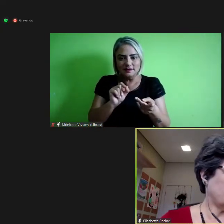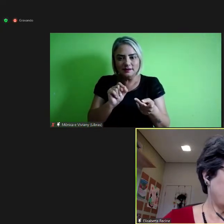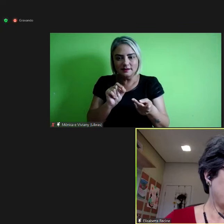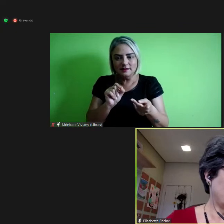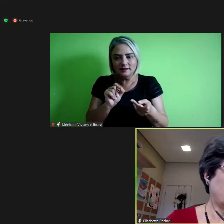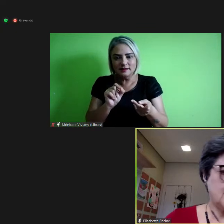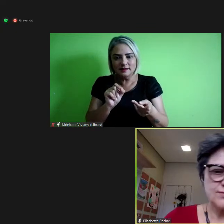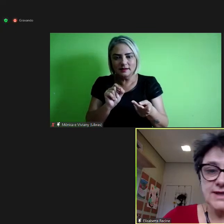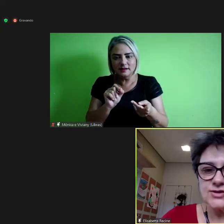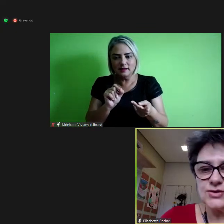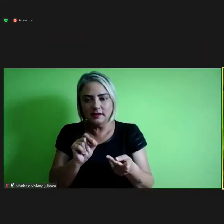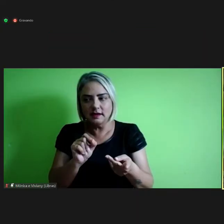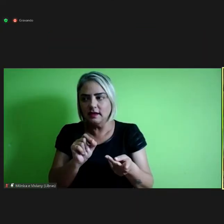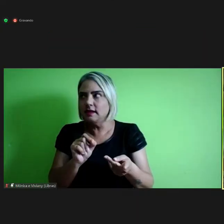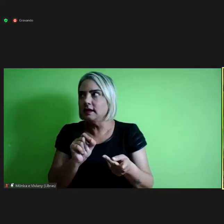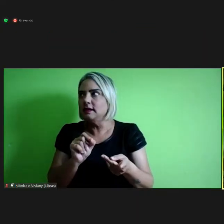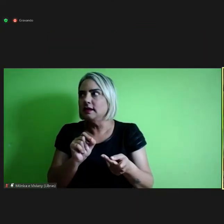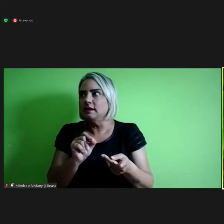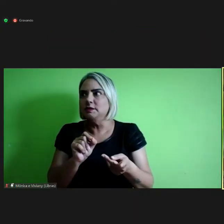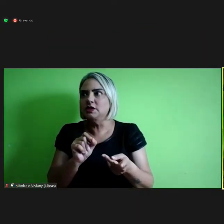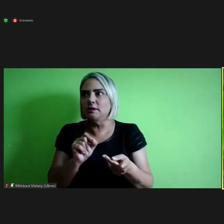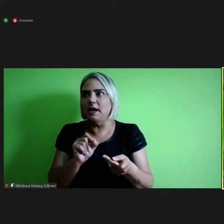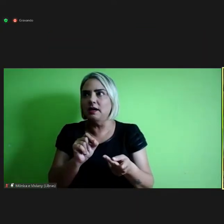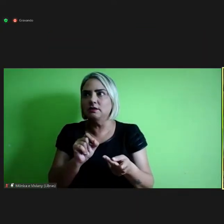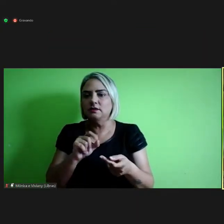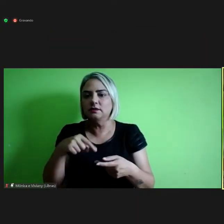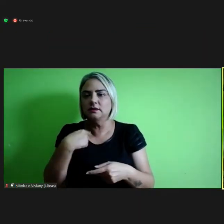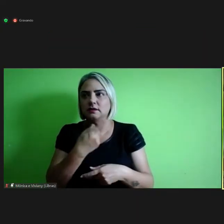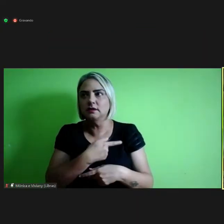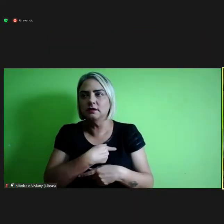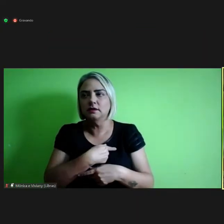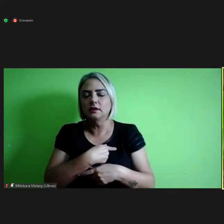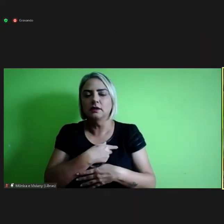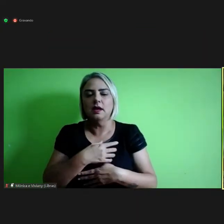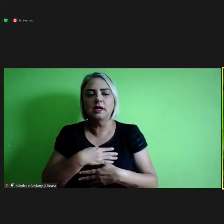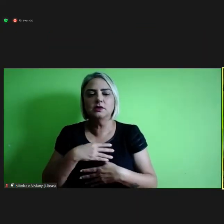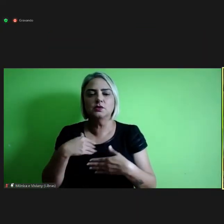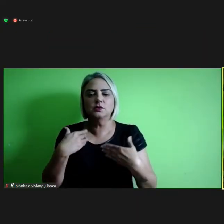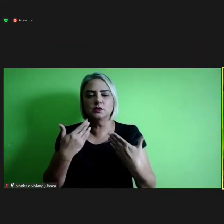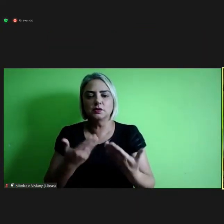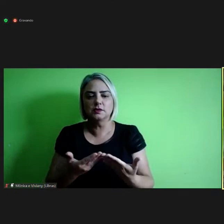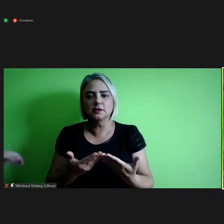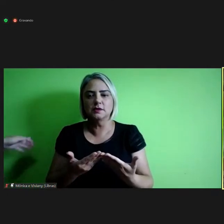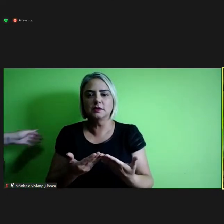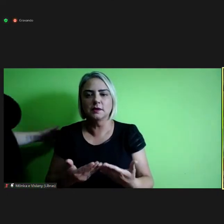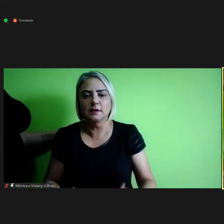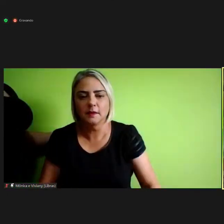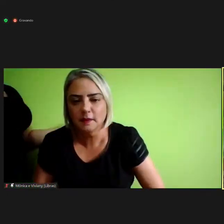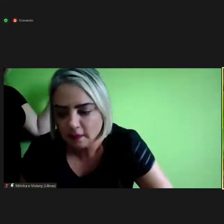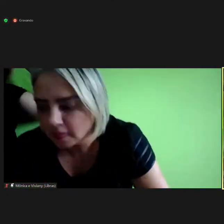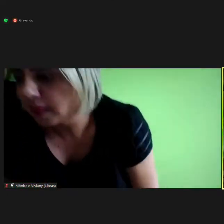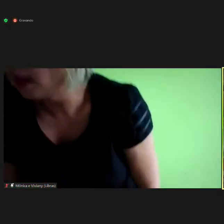I'm really pleased for this. Thank you very much. Since yesterday, I was remembering